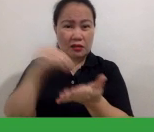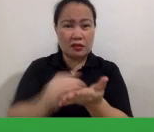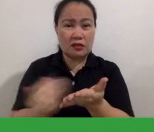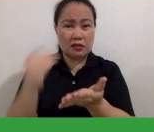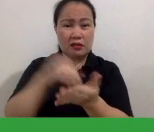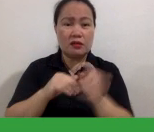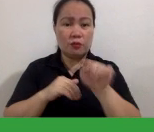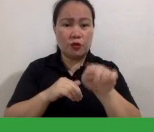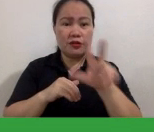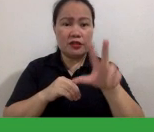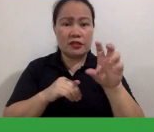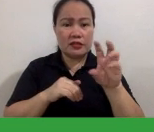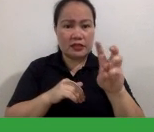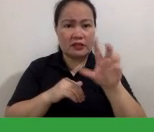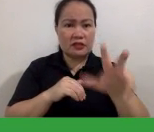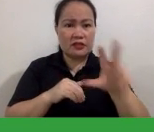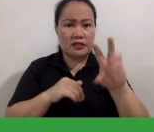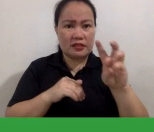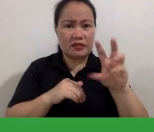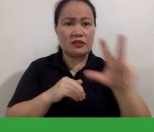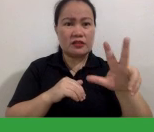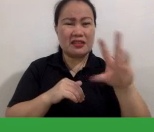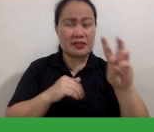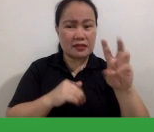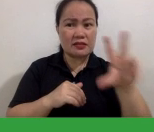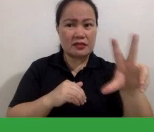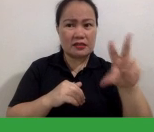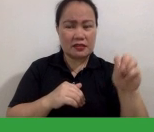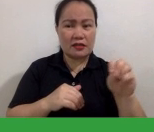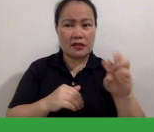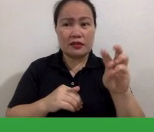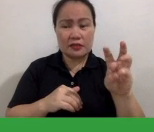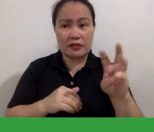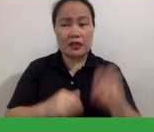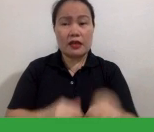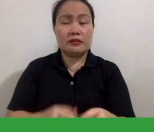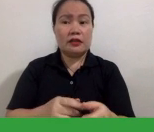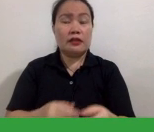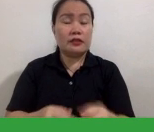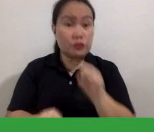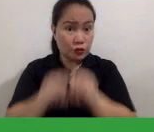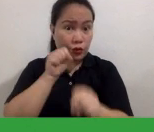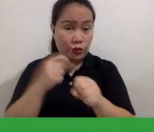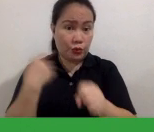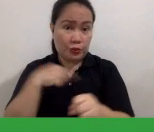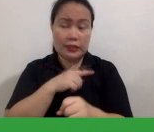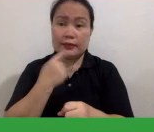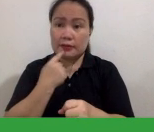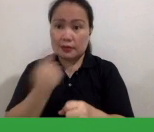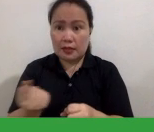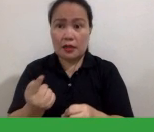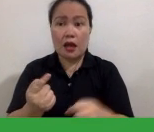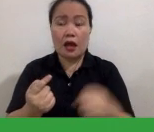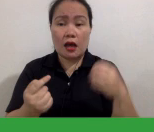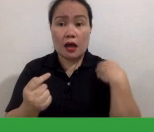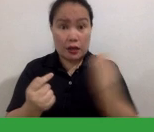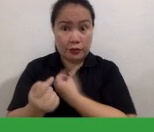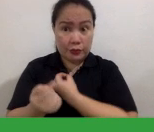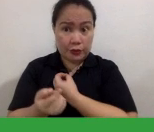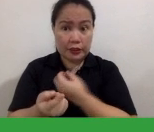the process or yung solution natin keeps on repeating. Okay, therefore we can say that